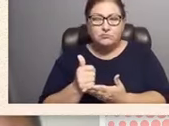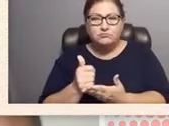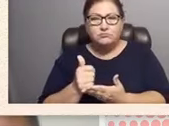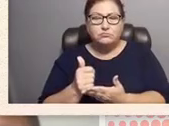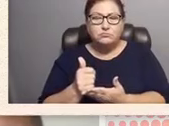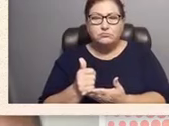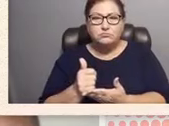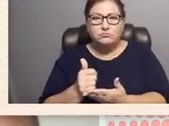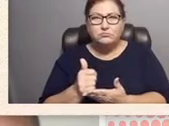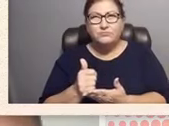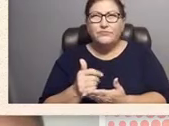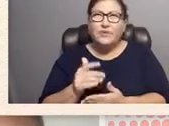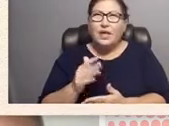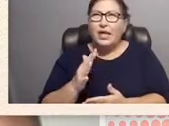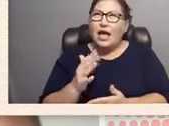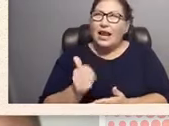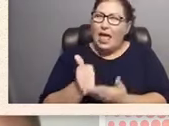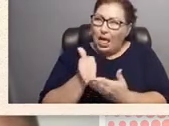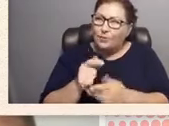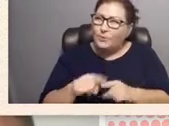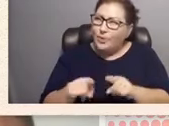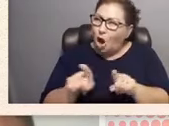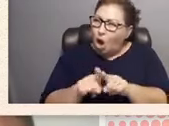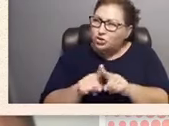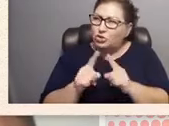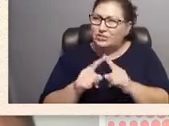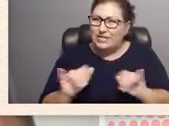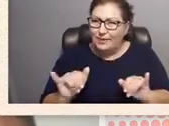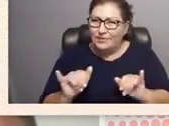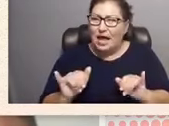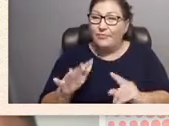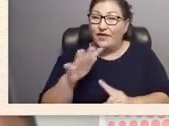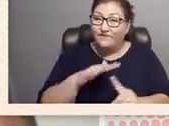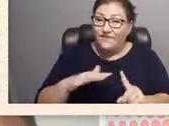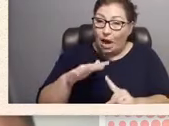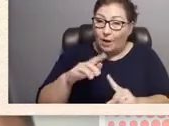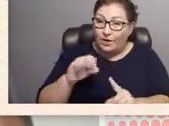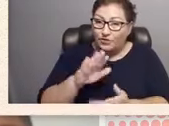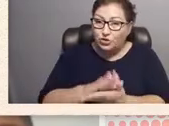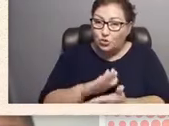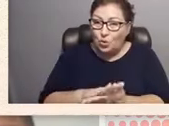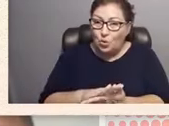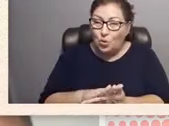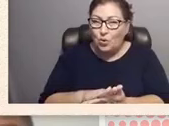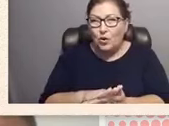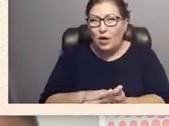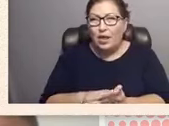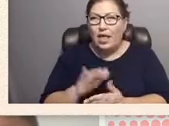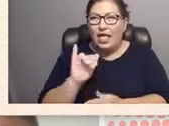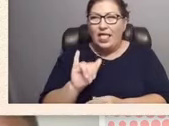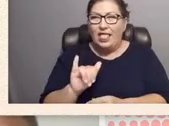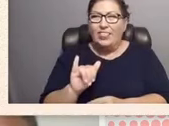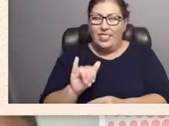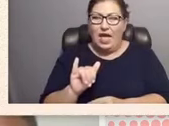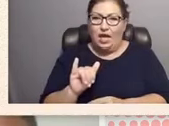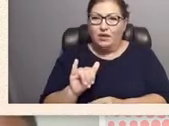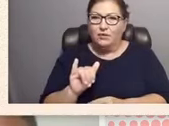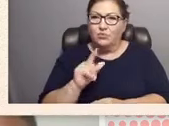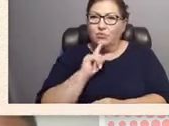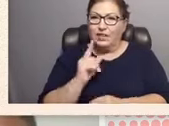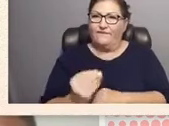it kind of helped, but also at the same time, the environment of the school kind of played a huge toll in my life